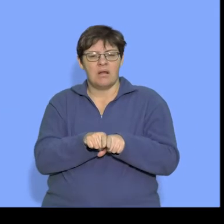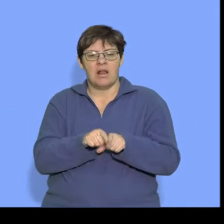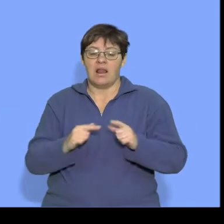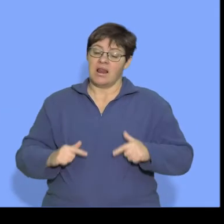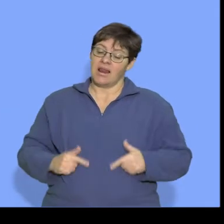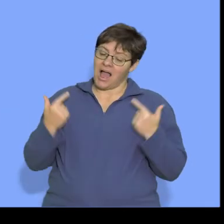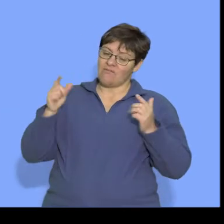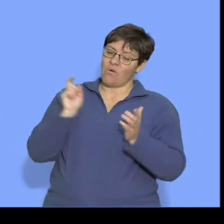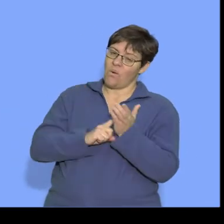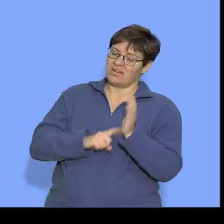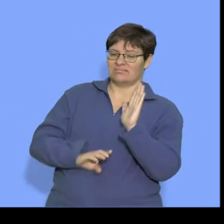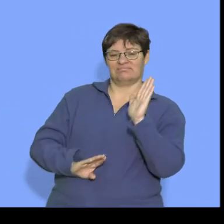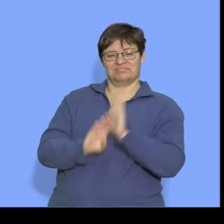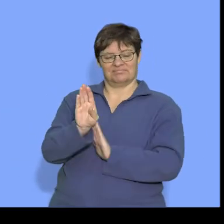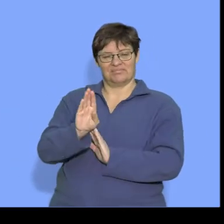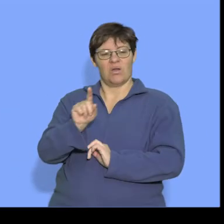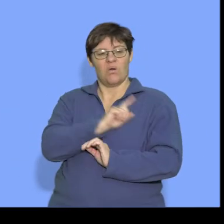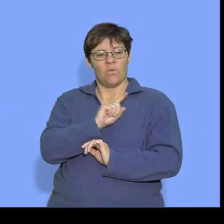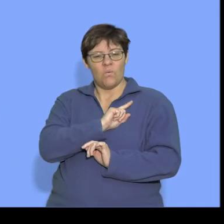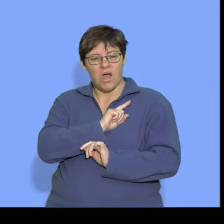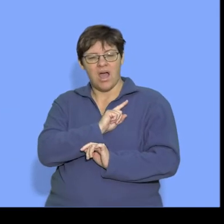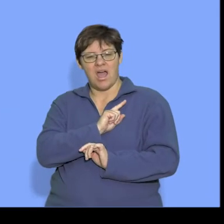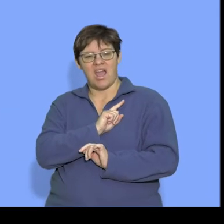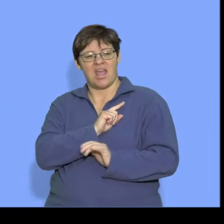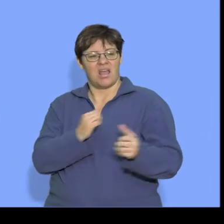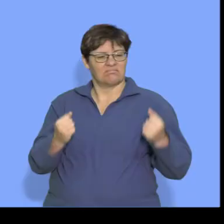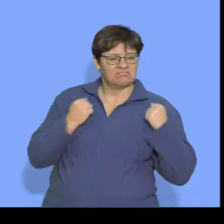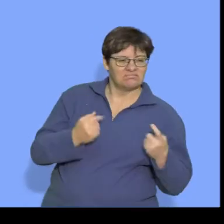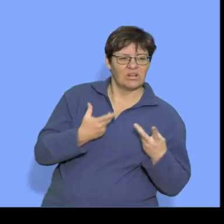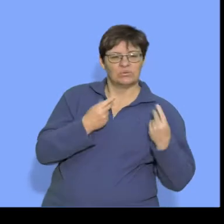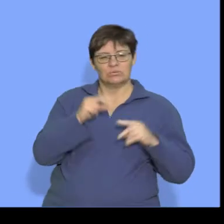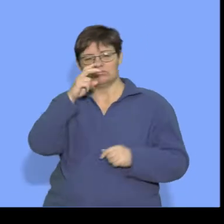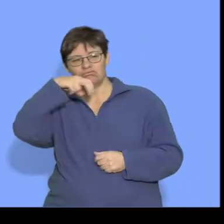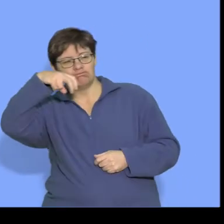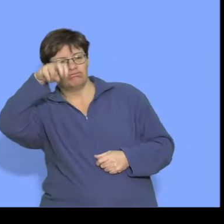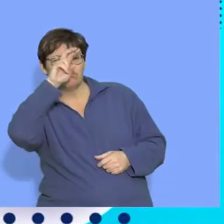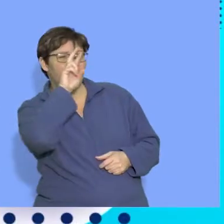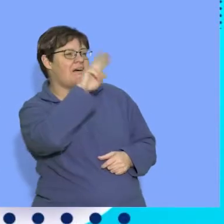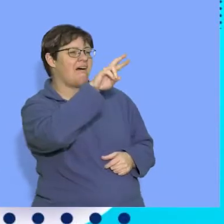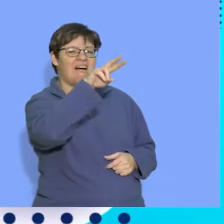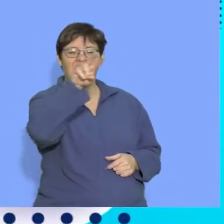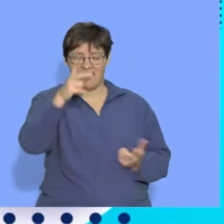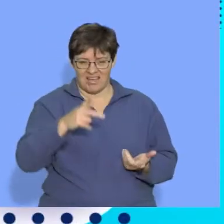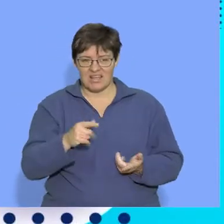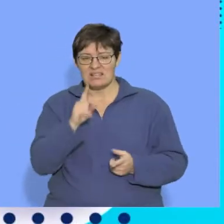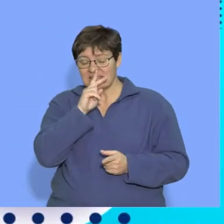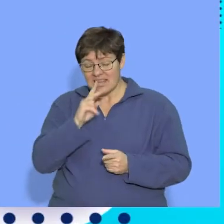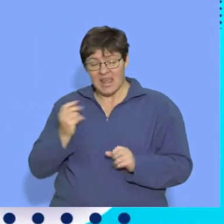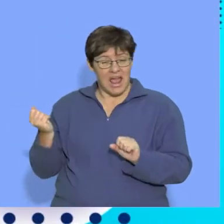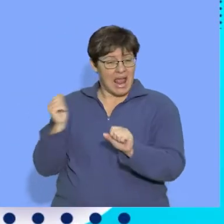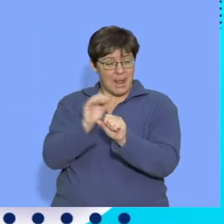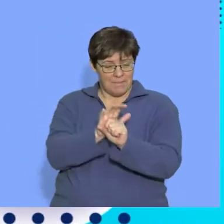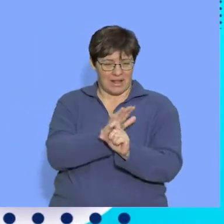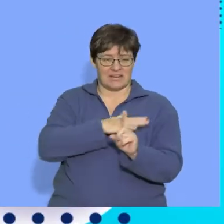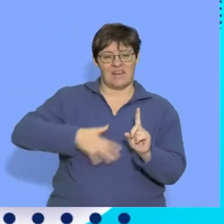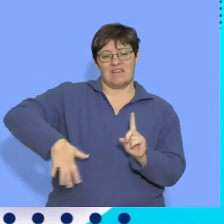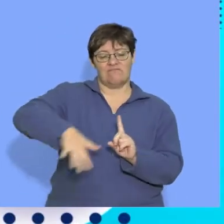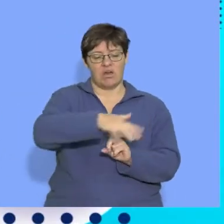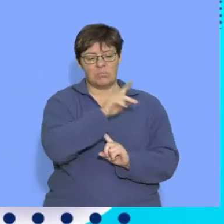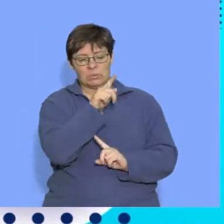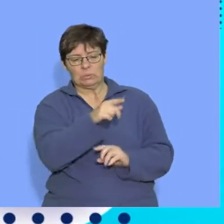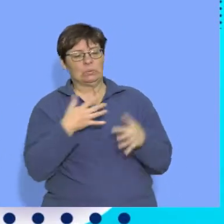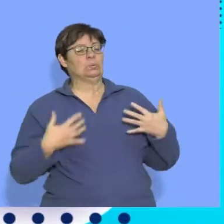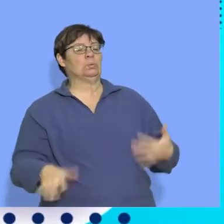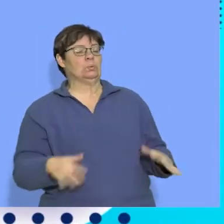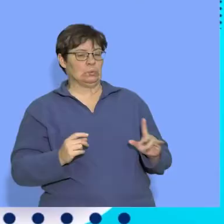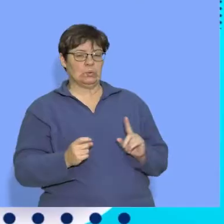by providing us with forms of recreation and ecotourism. And we look at human impact on the environment and how that affects